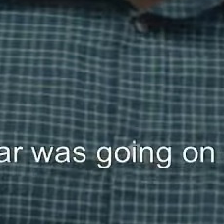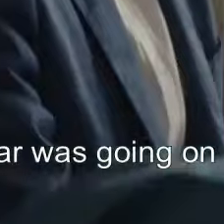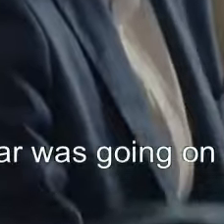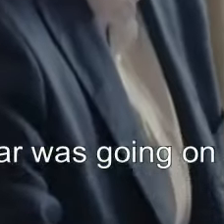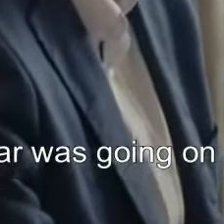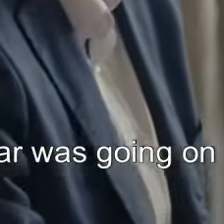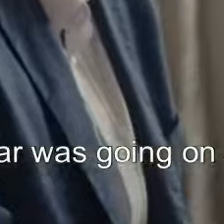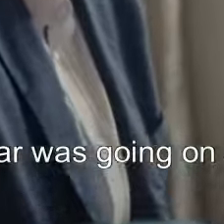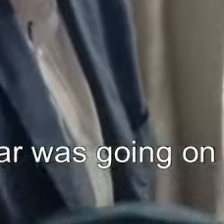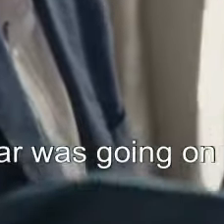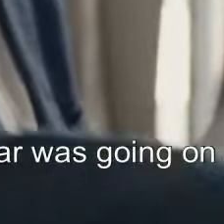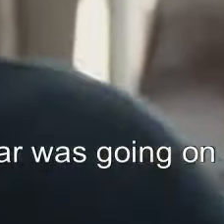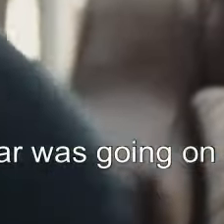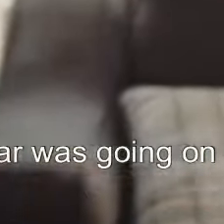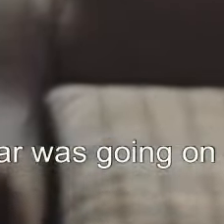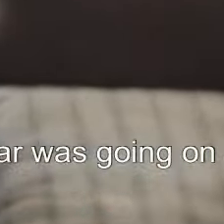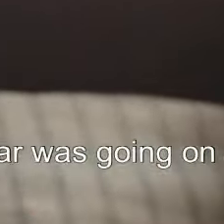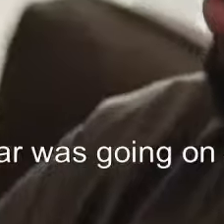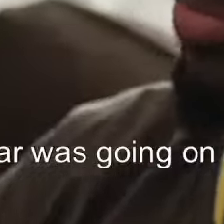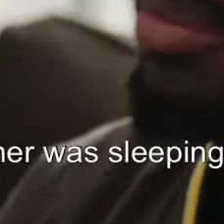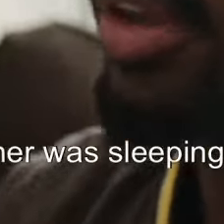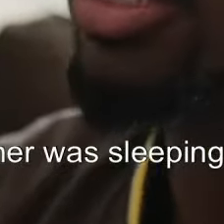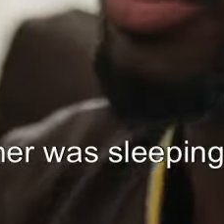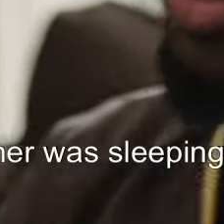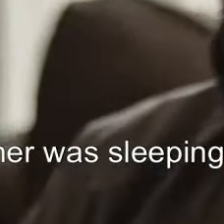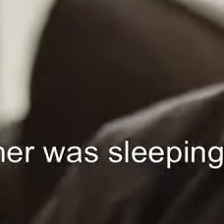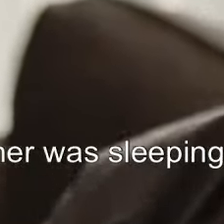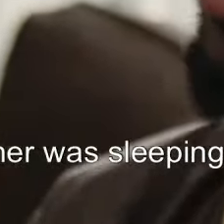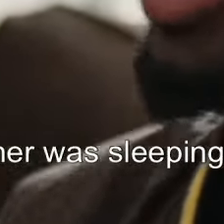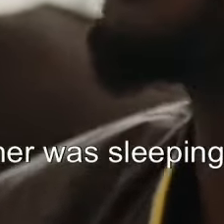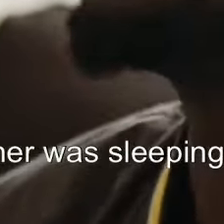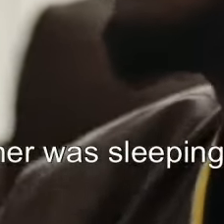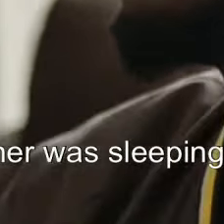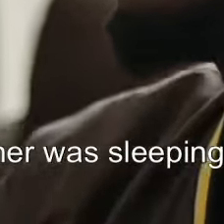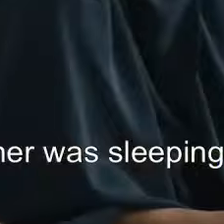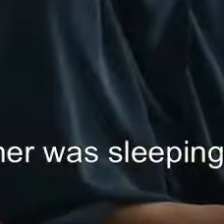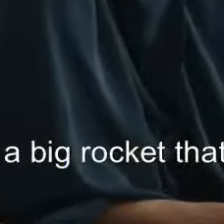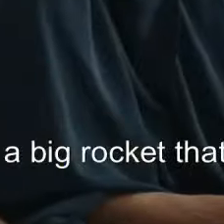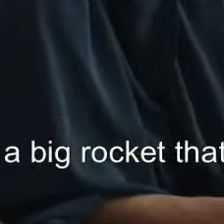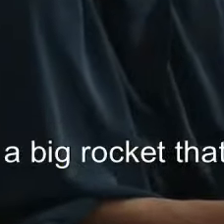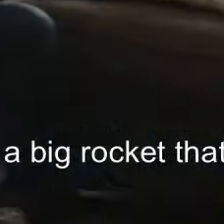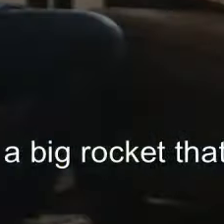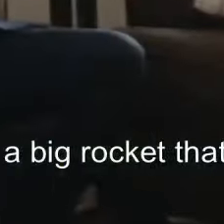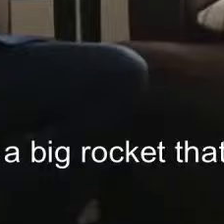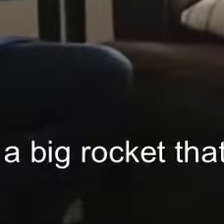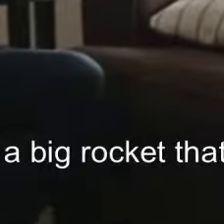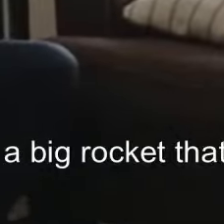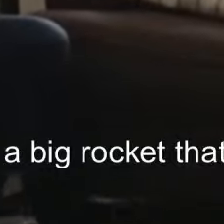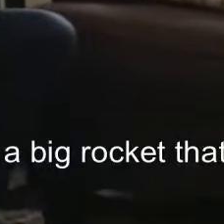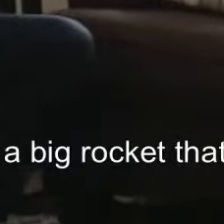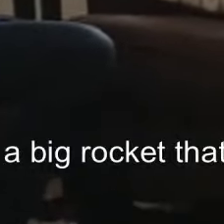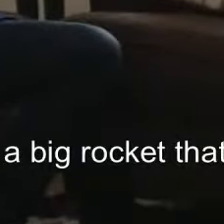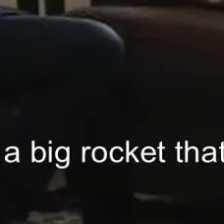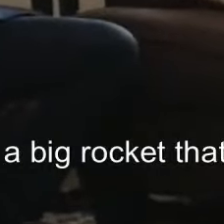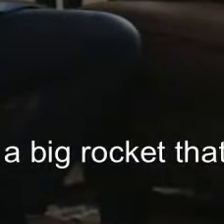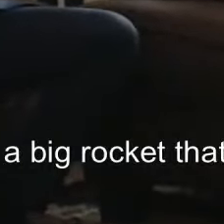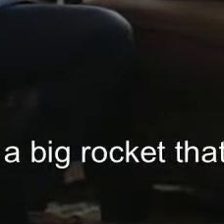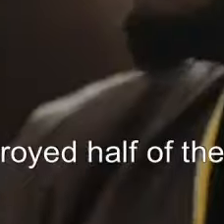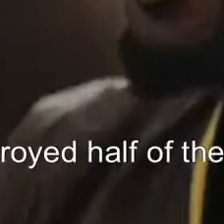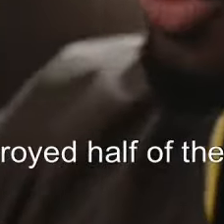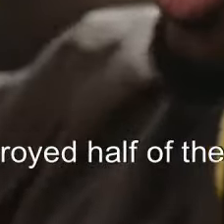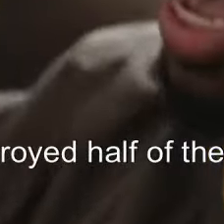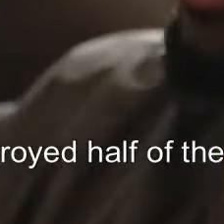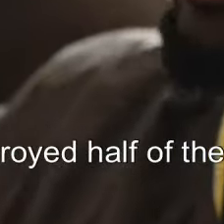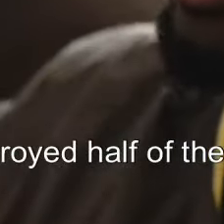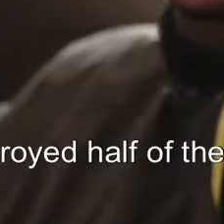The war was going on at the city. My brother was sleeping at the bed, and there's a big rocket that hit the house.